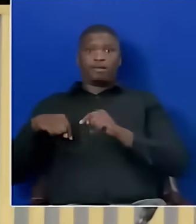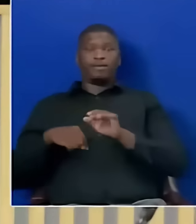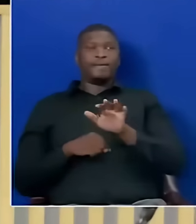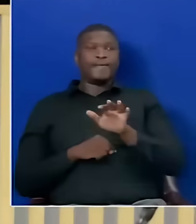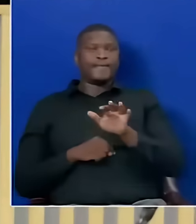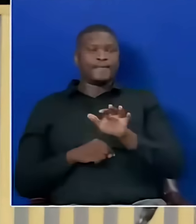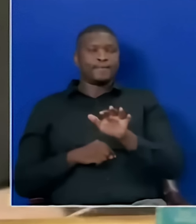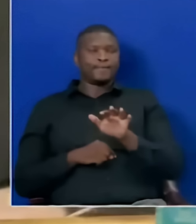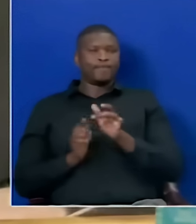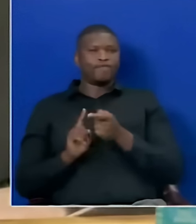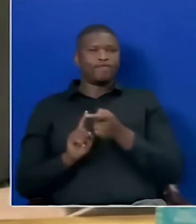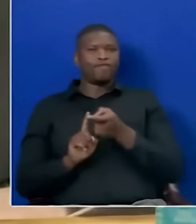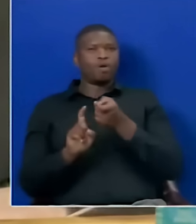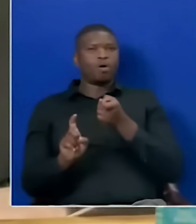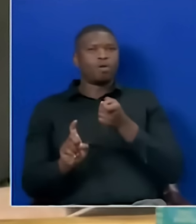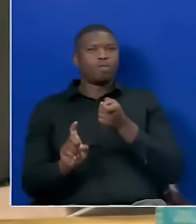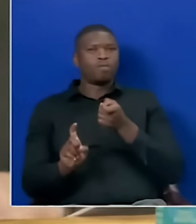from